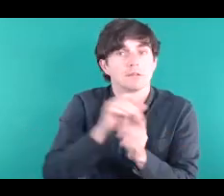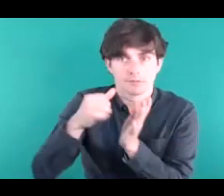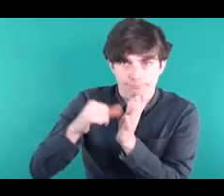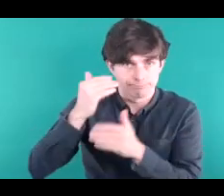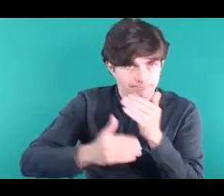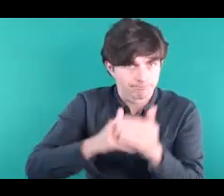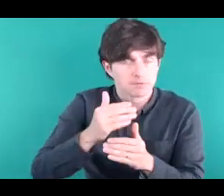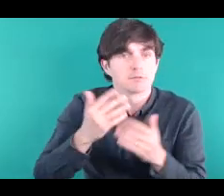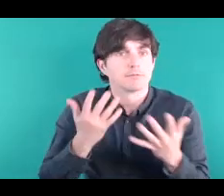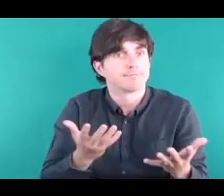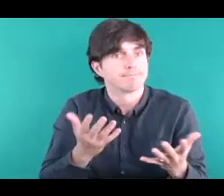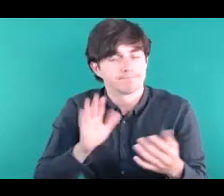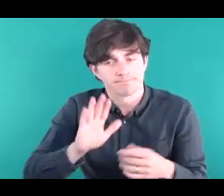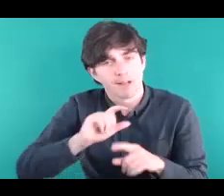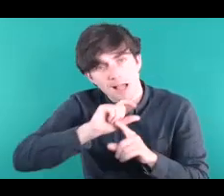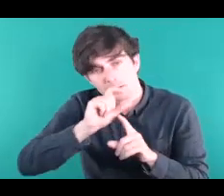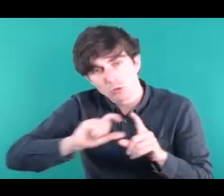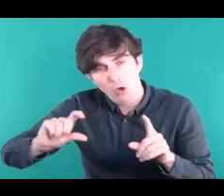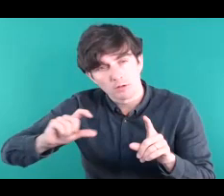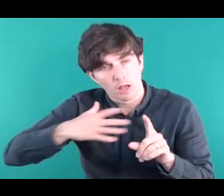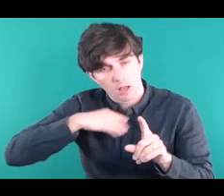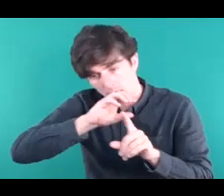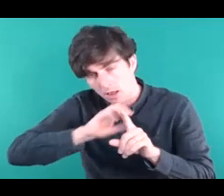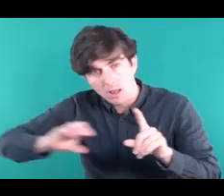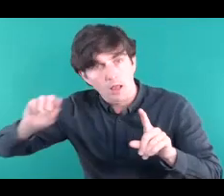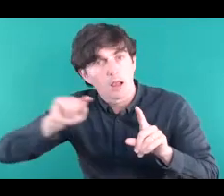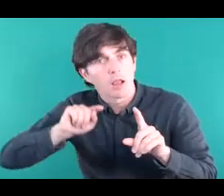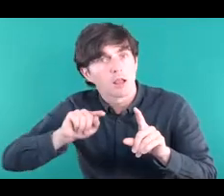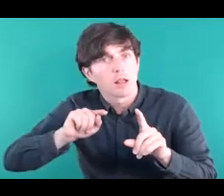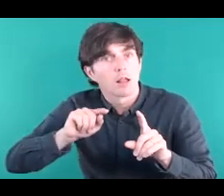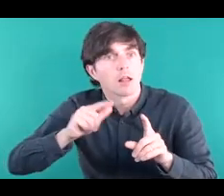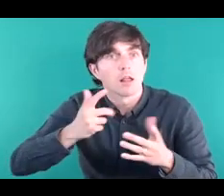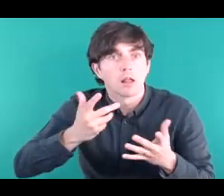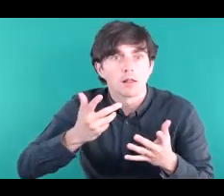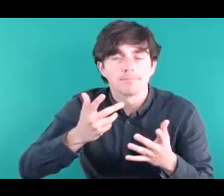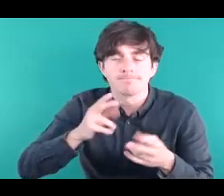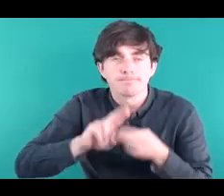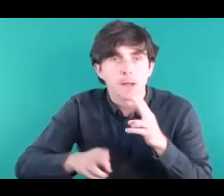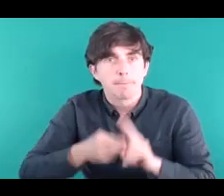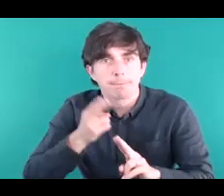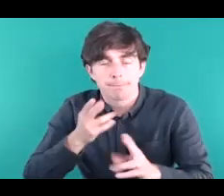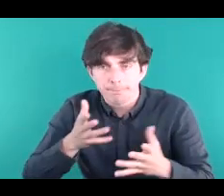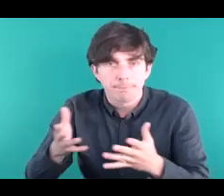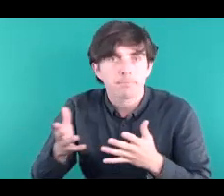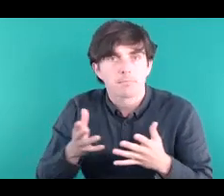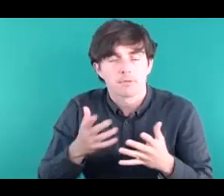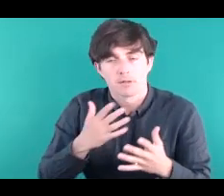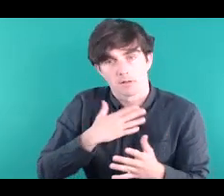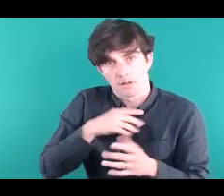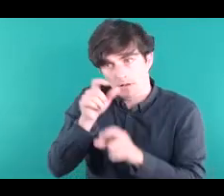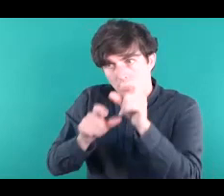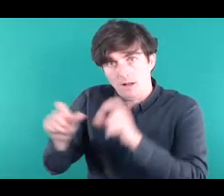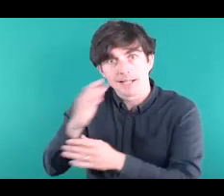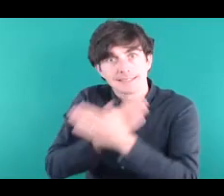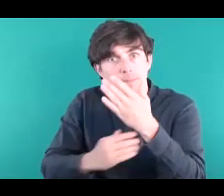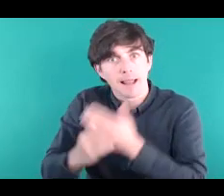the disability data that are quite good is still part of those who